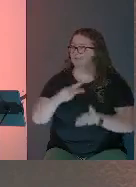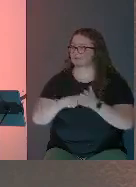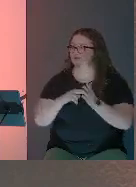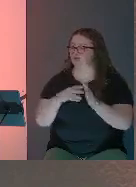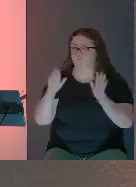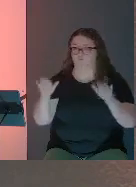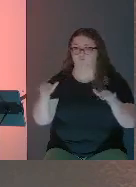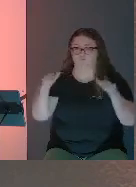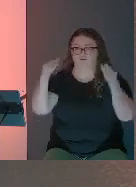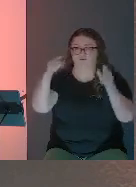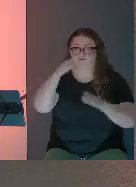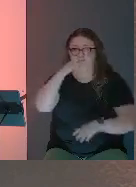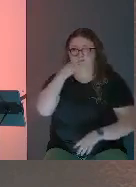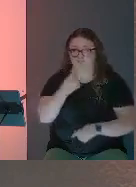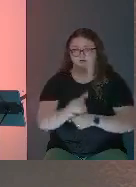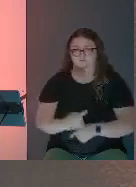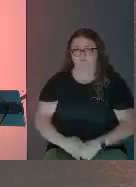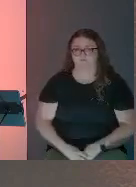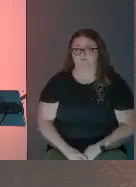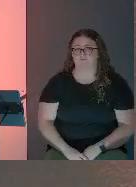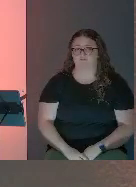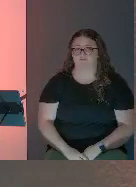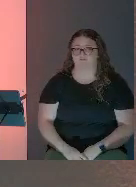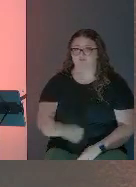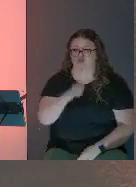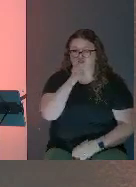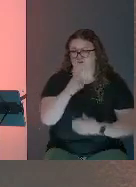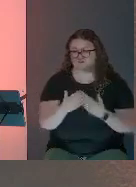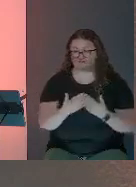raise children, huh? It's not easy.